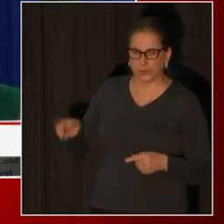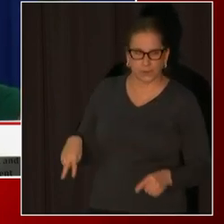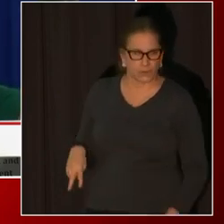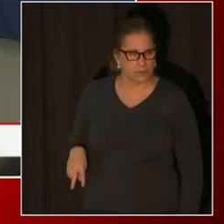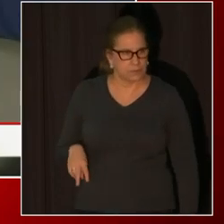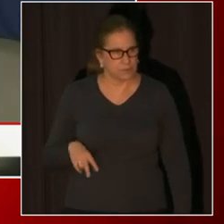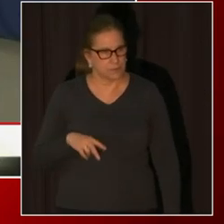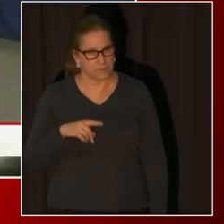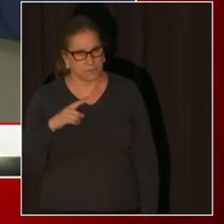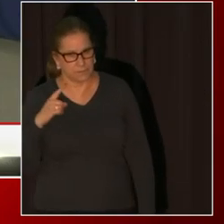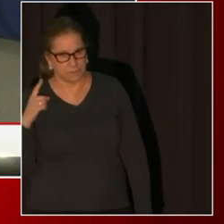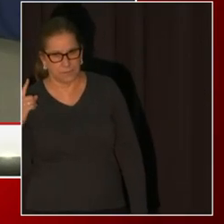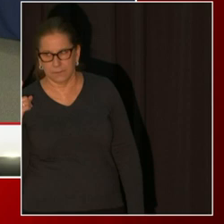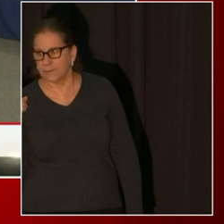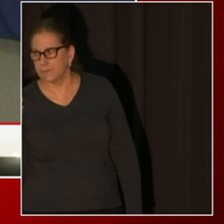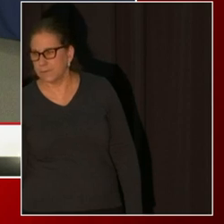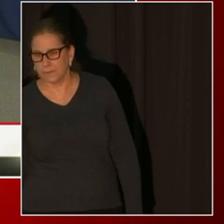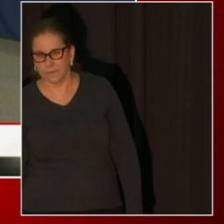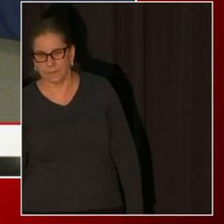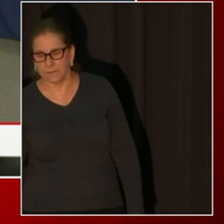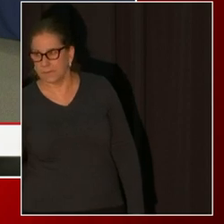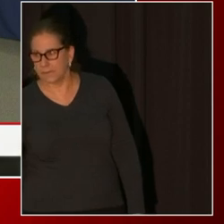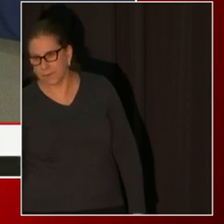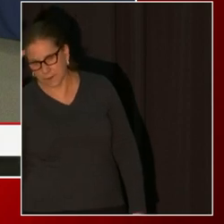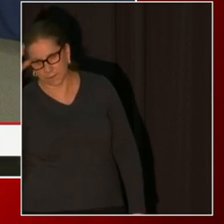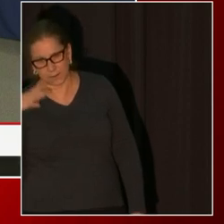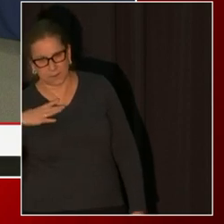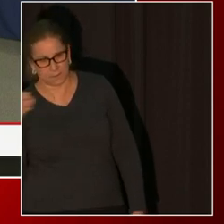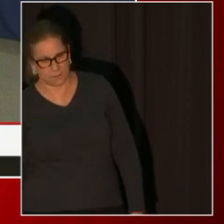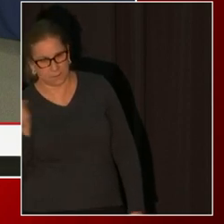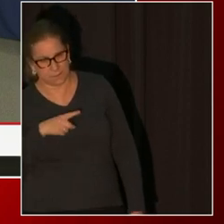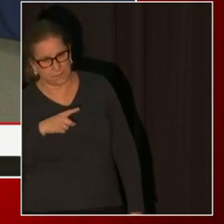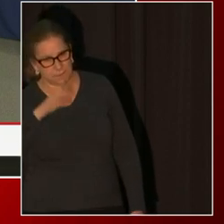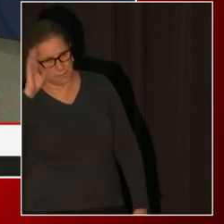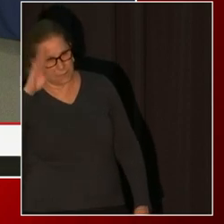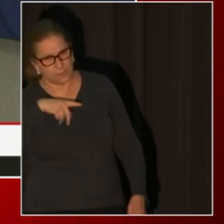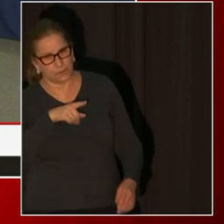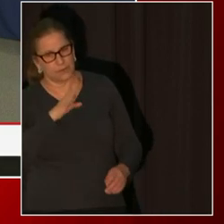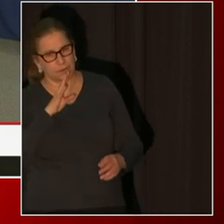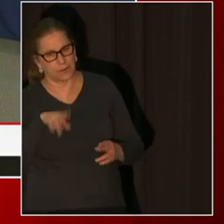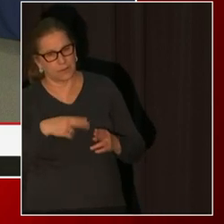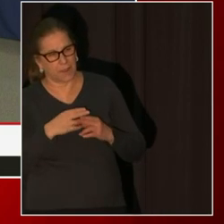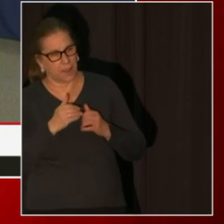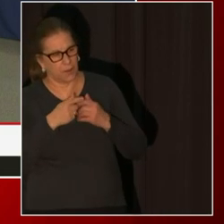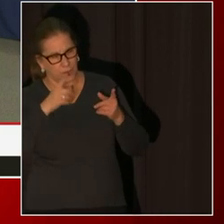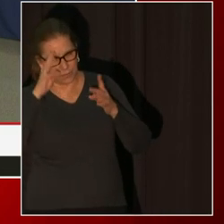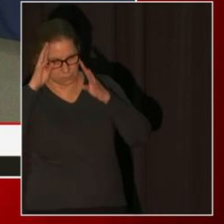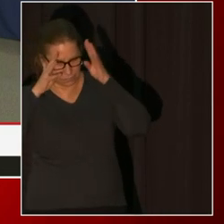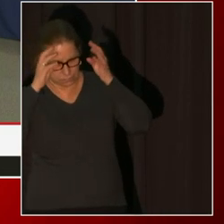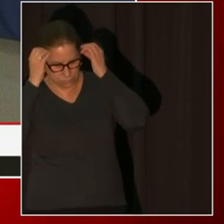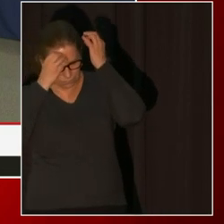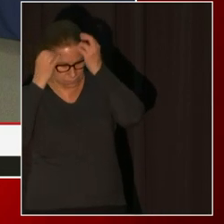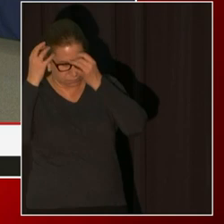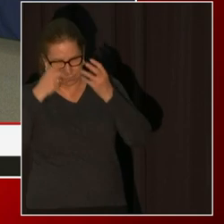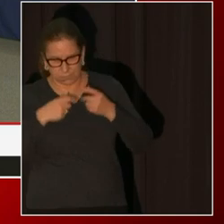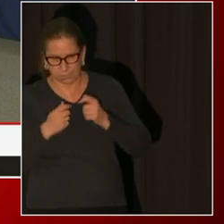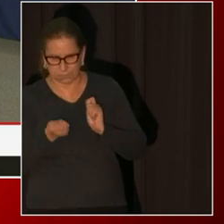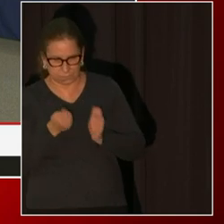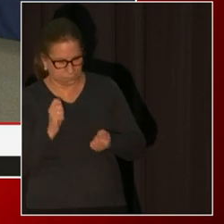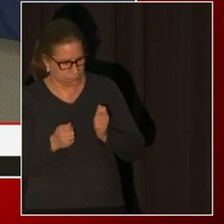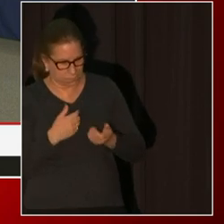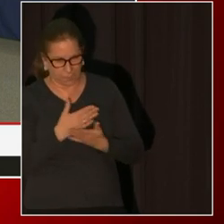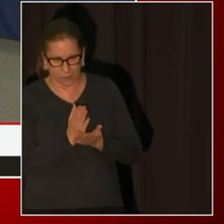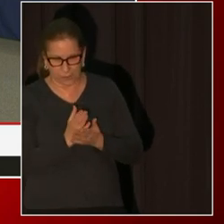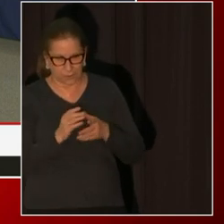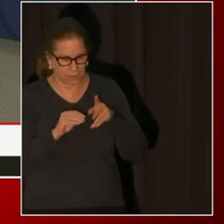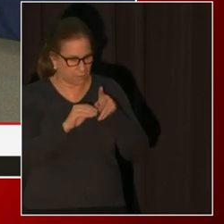Yes, Martin. So I know you guys talked about how you constructed this budget and what kind of came from reserves, what came from surpluses and that sort of stuff. We also